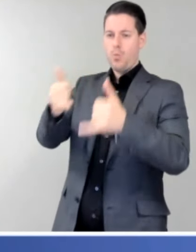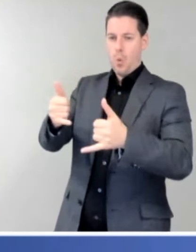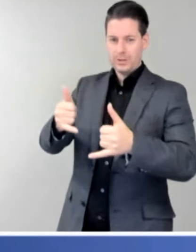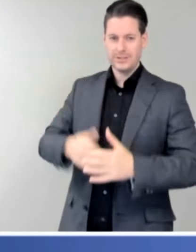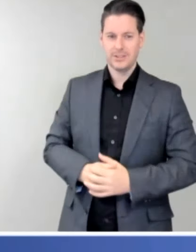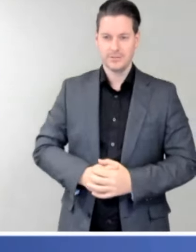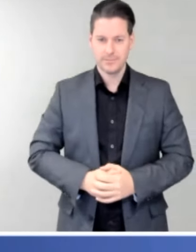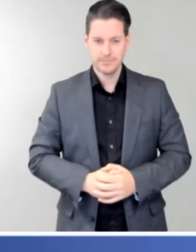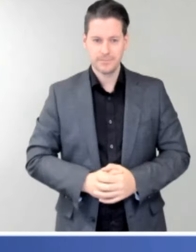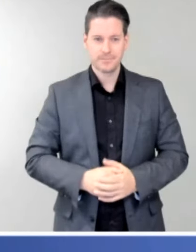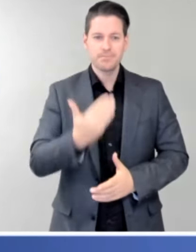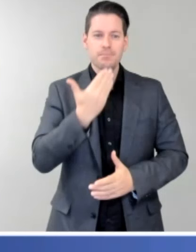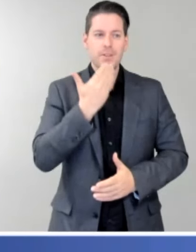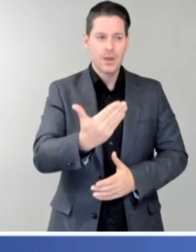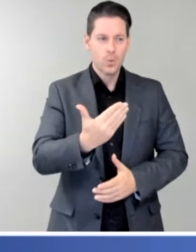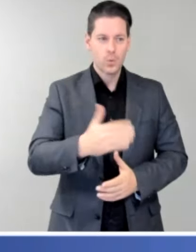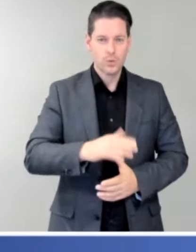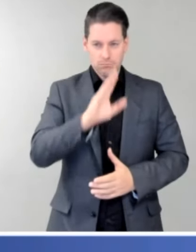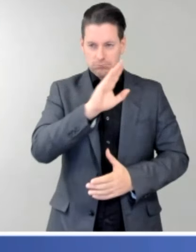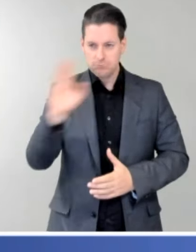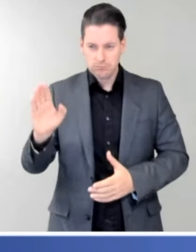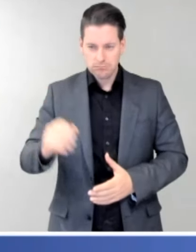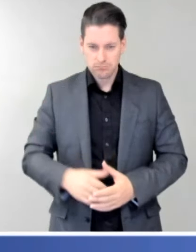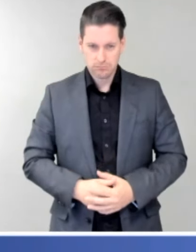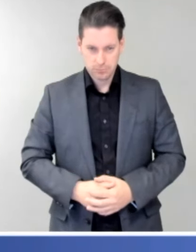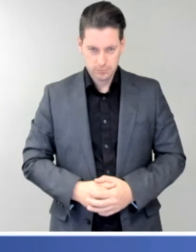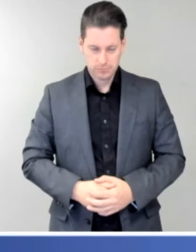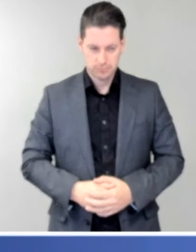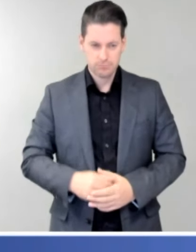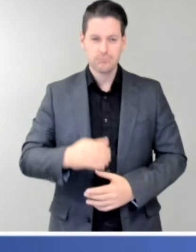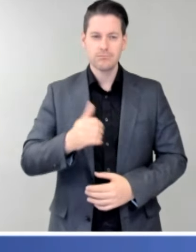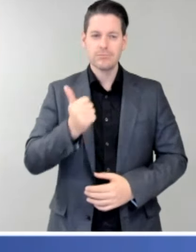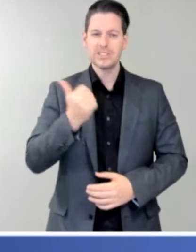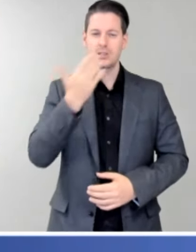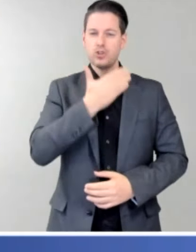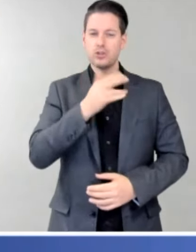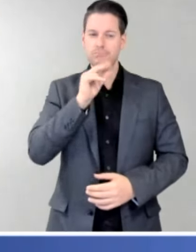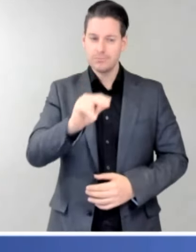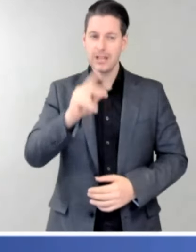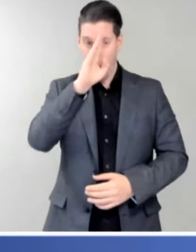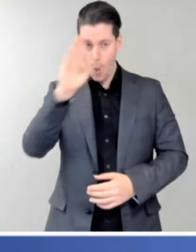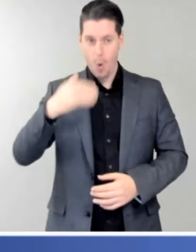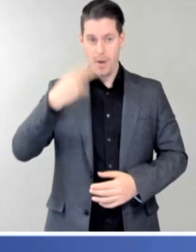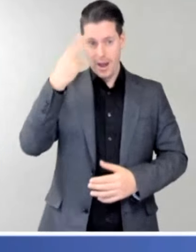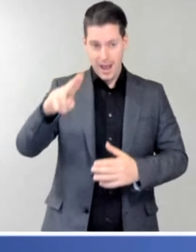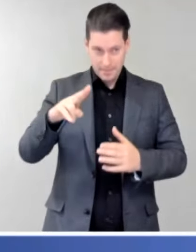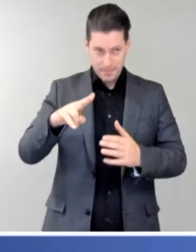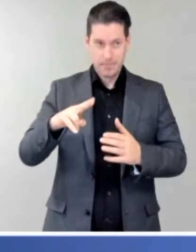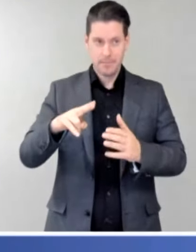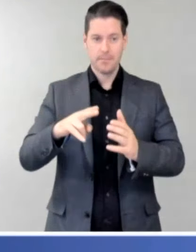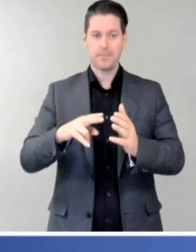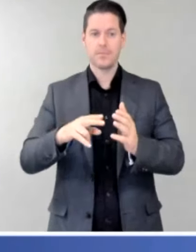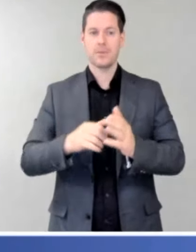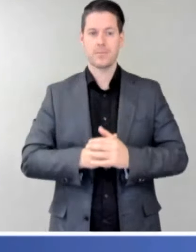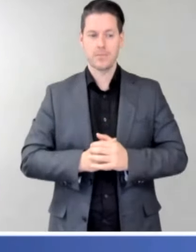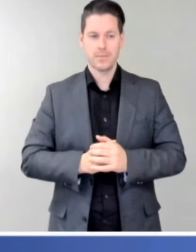Thank you. Yuma. Galaganya Jelena Walker. Darawa Nuna Darawa Ngunnawal. Hello, my name is Selena Walker and this is Ngunnawal Country. I'd